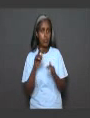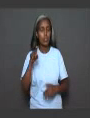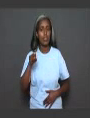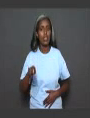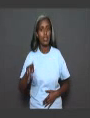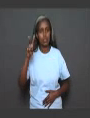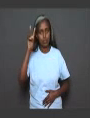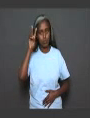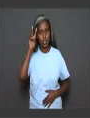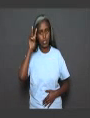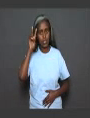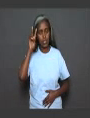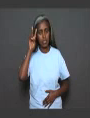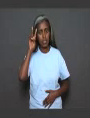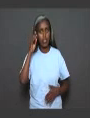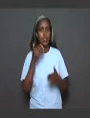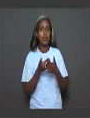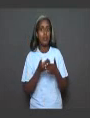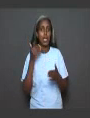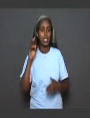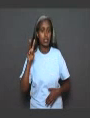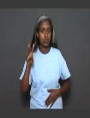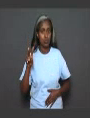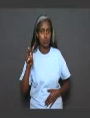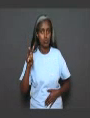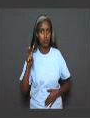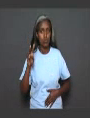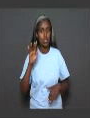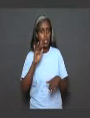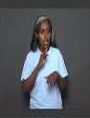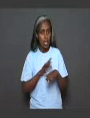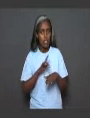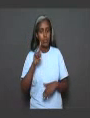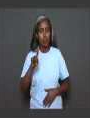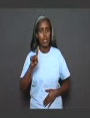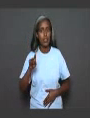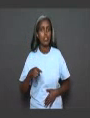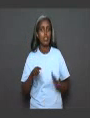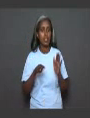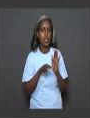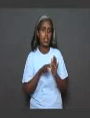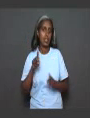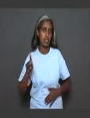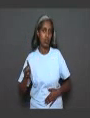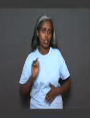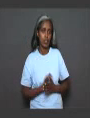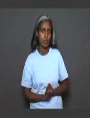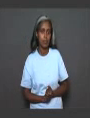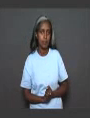x squared minus 2 at 1, negative 1.